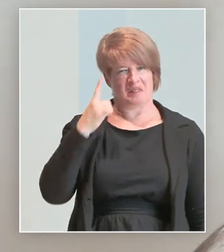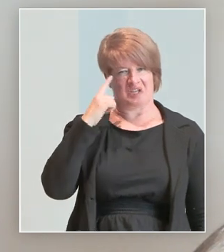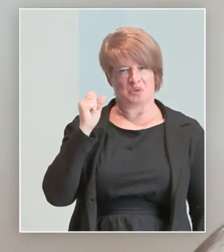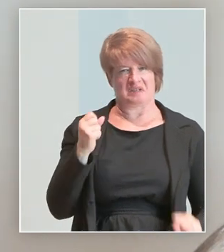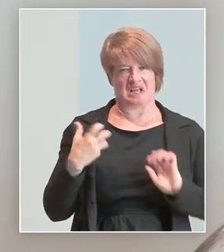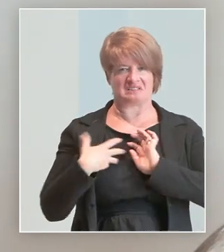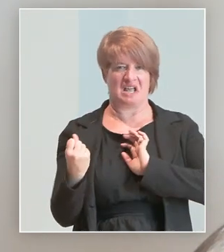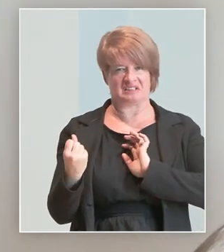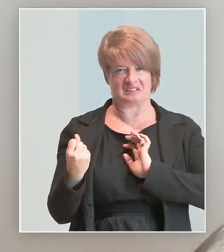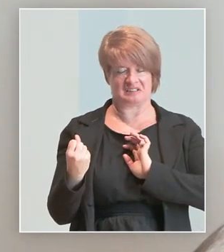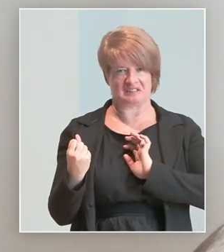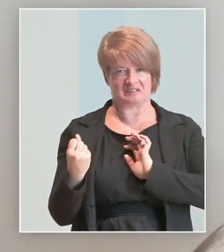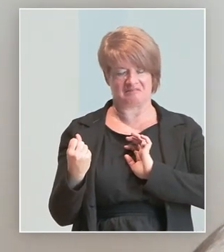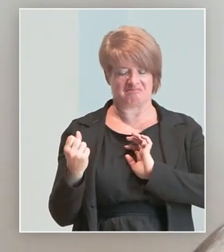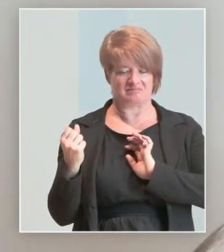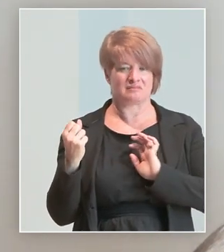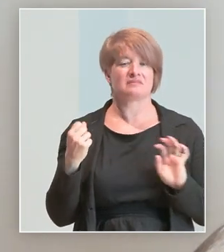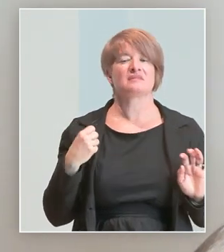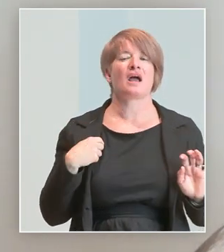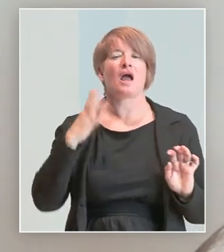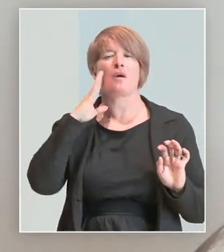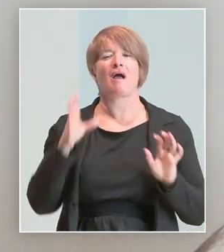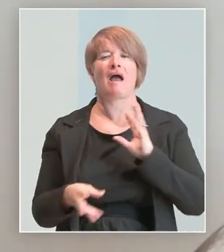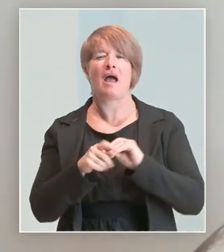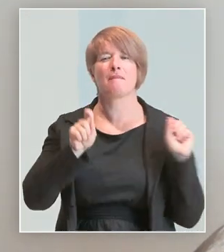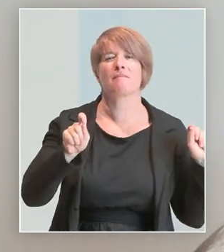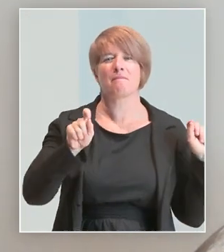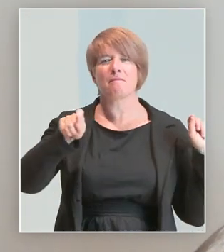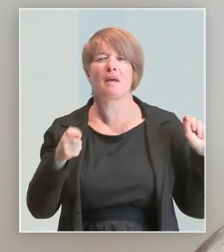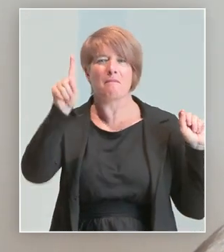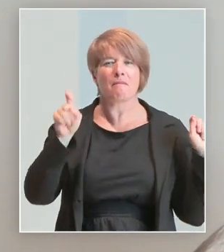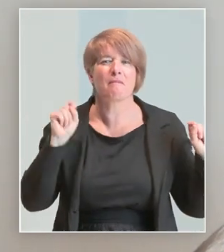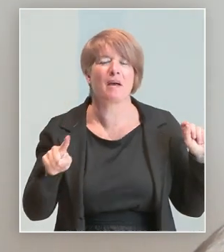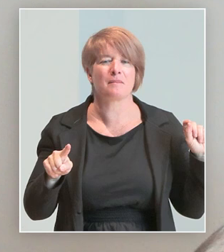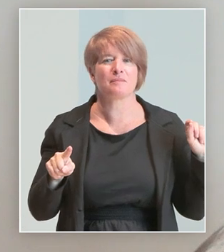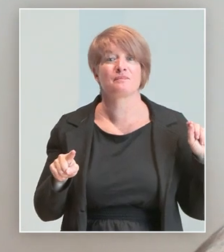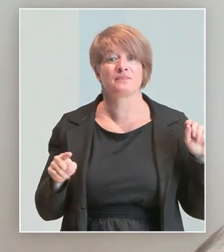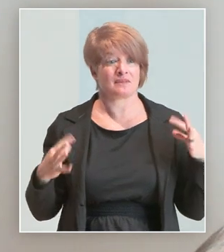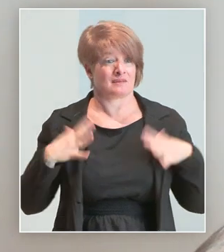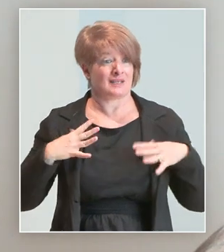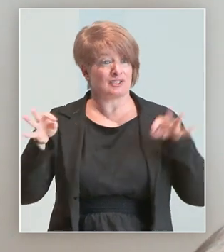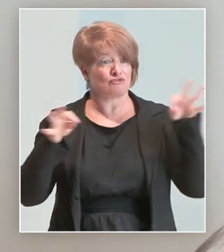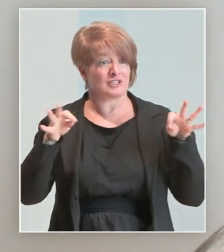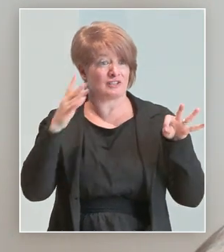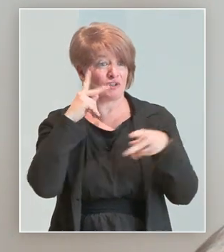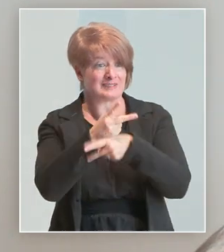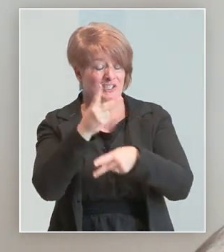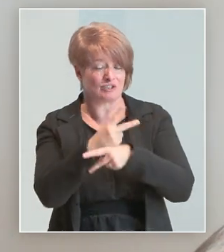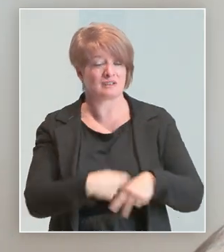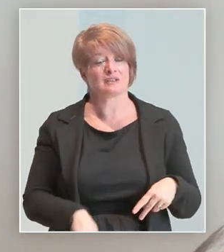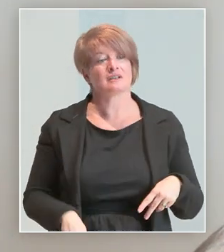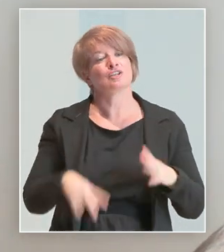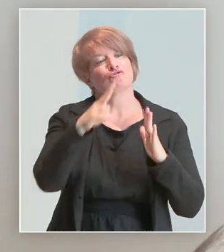this, eyes adding punctuation, tapestry instructions for care. Read between